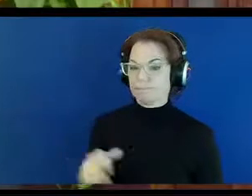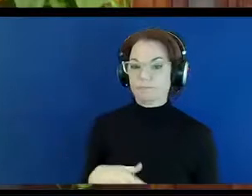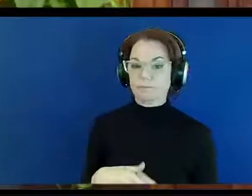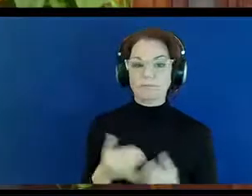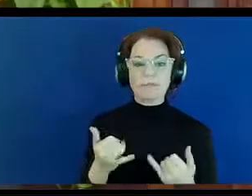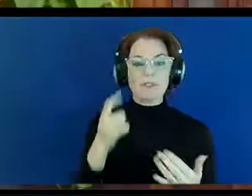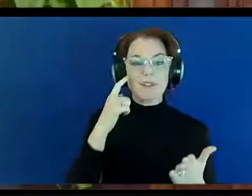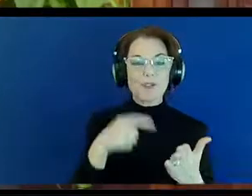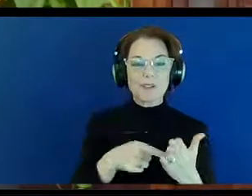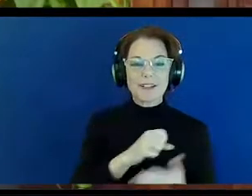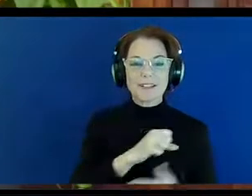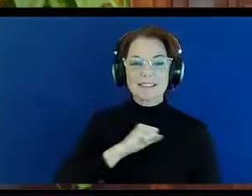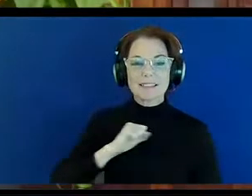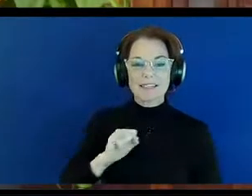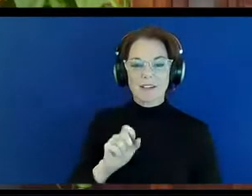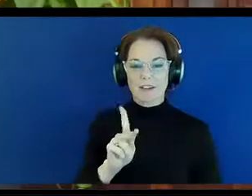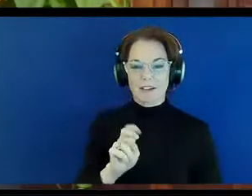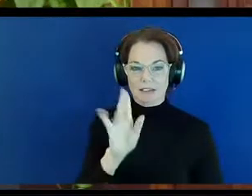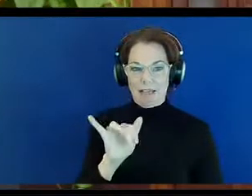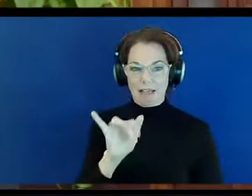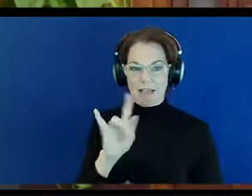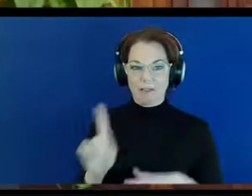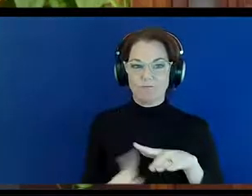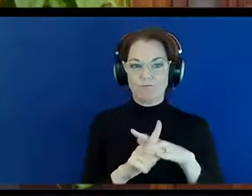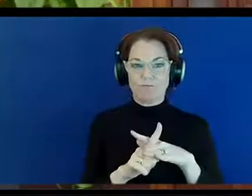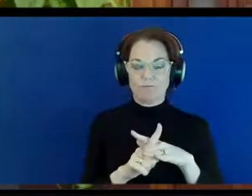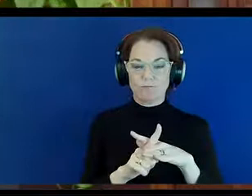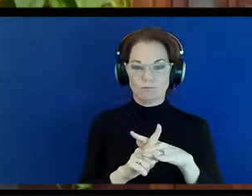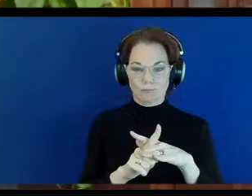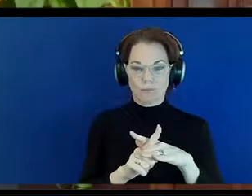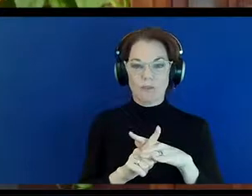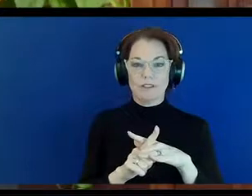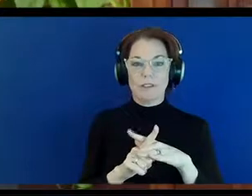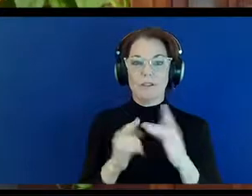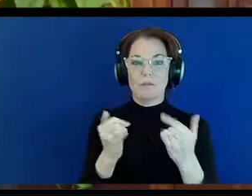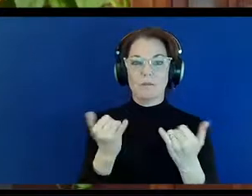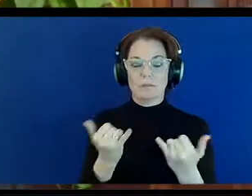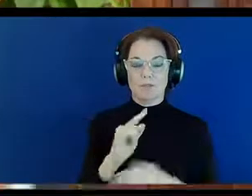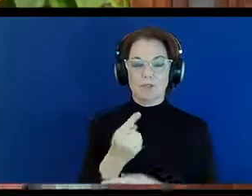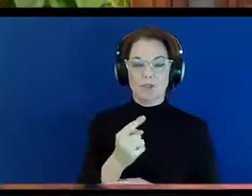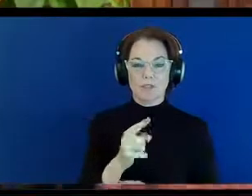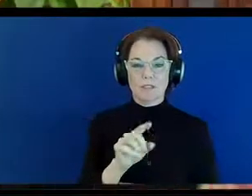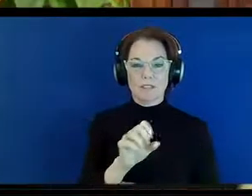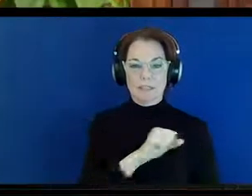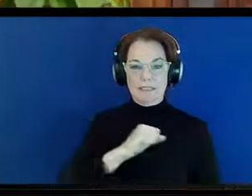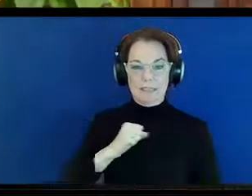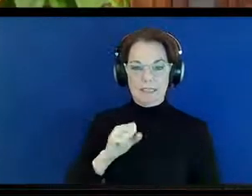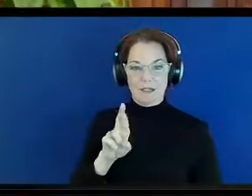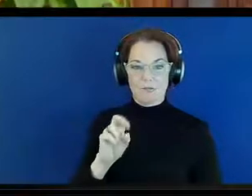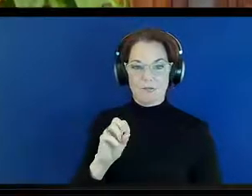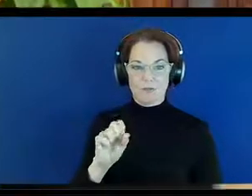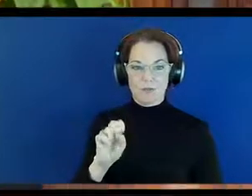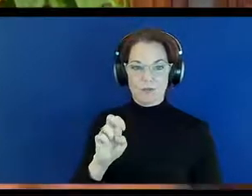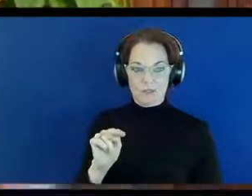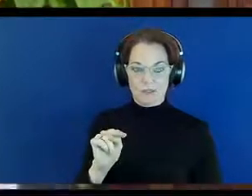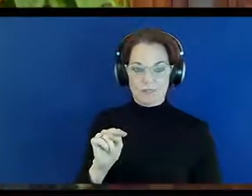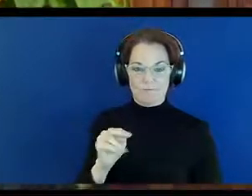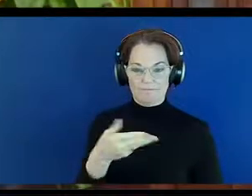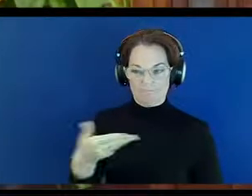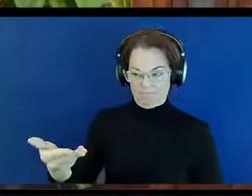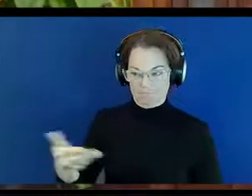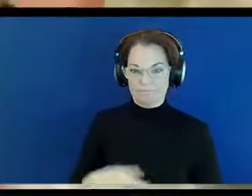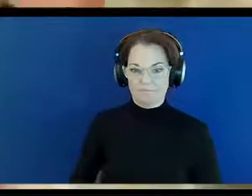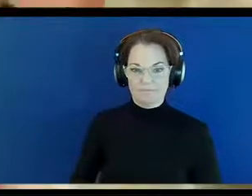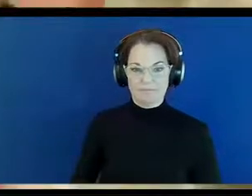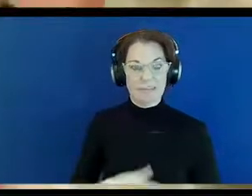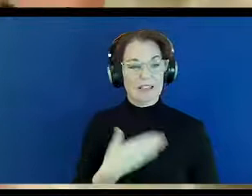Kelly joined the hearing. And now we'll turn to Senator Rosen. Well, thank you, Chairman Casey, and